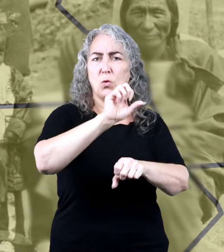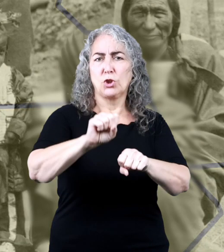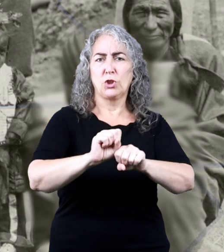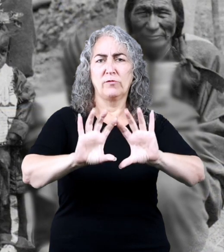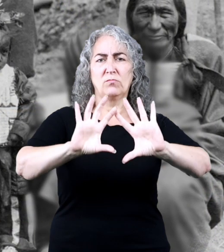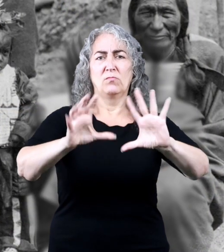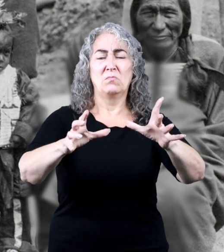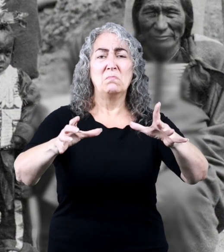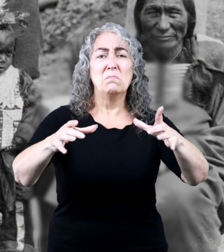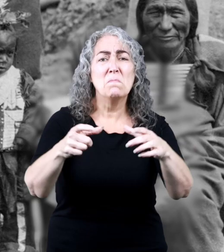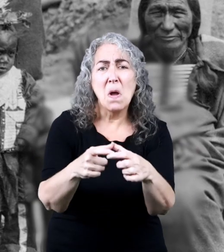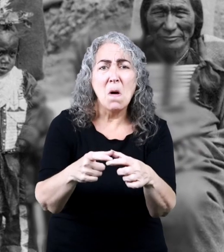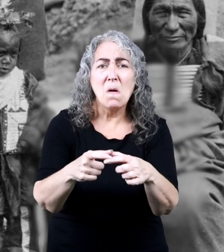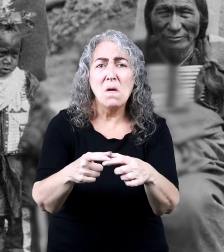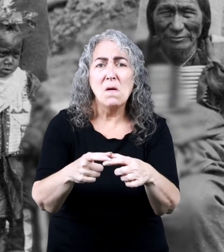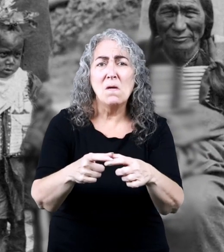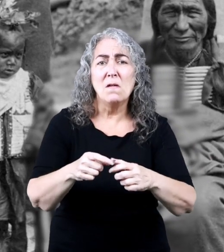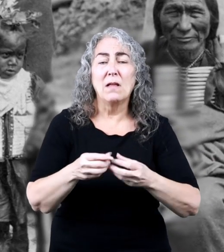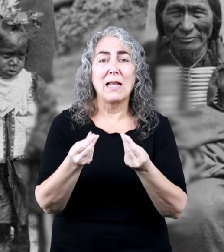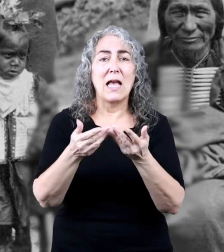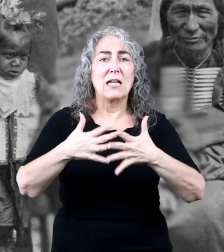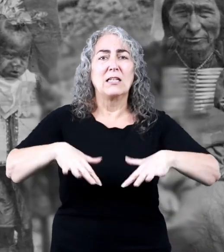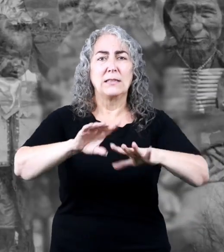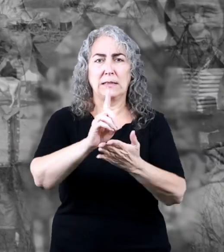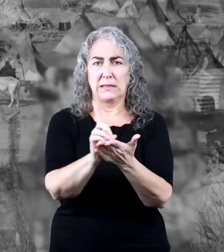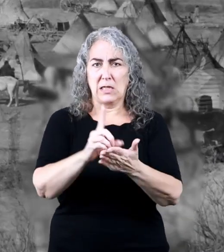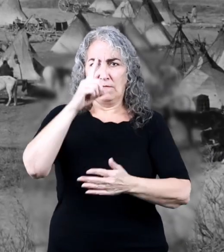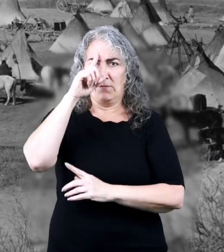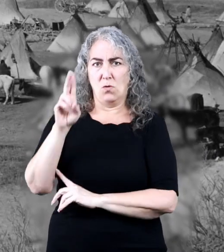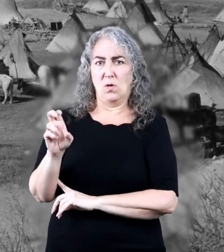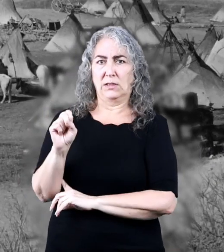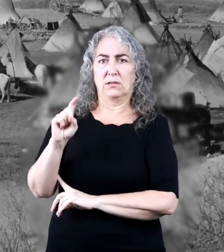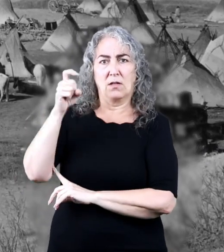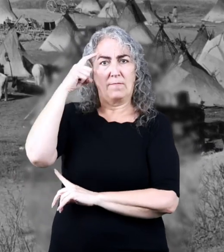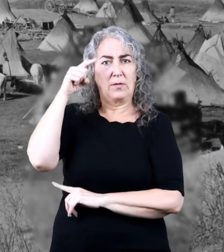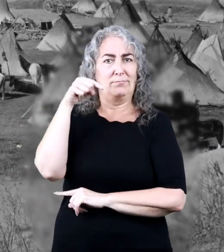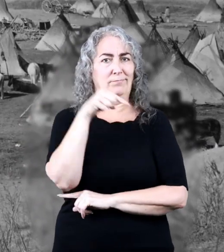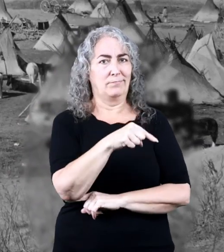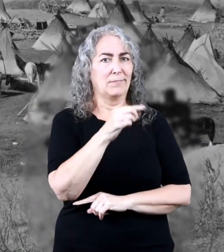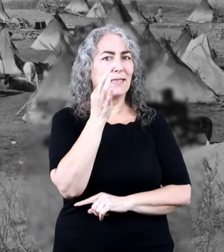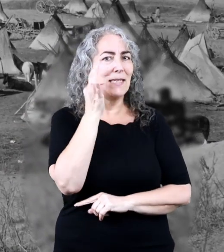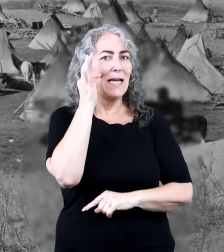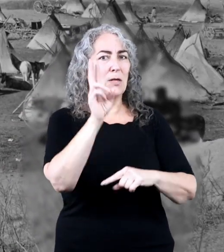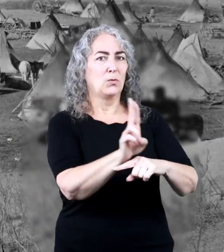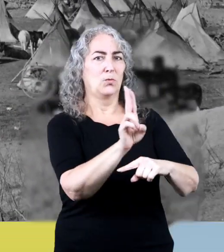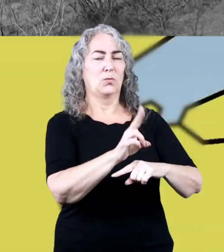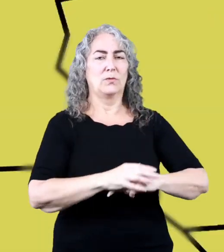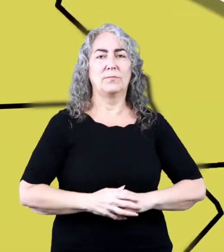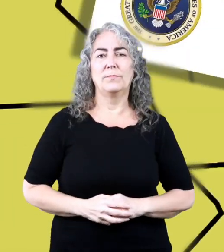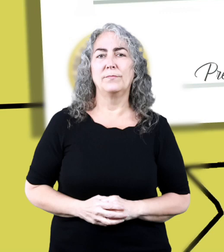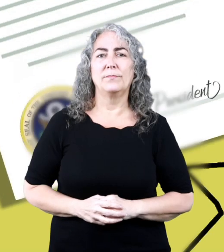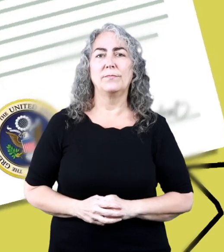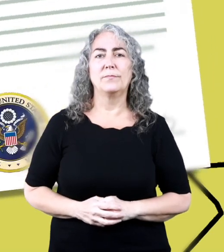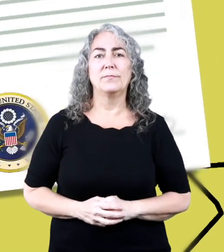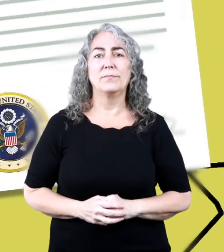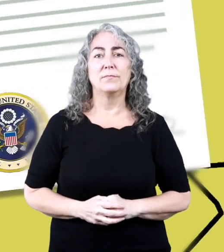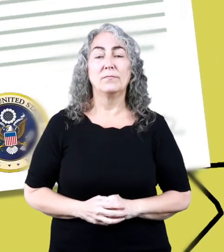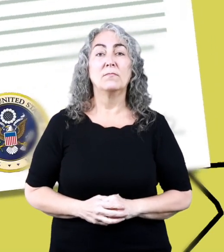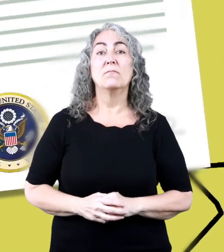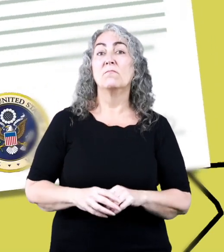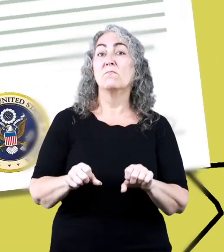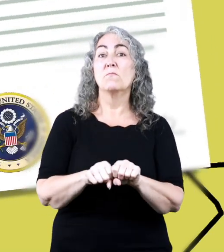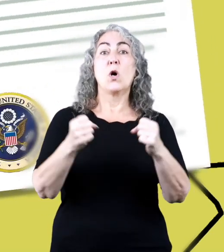reservations, which were small sections of land designated by the U.S. government for native use. This